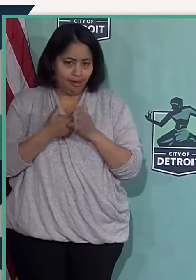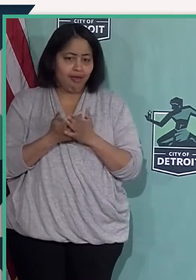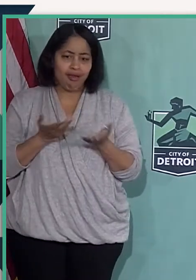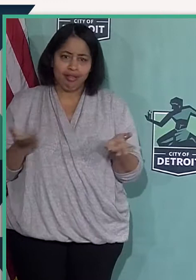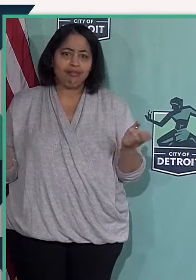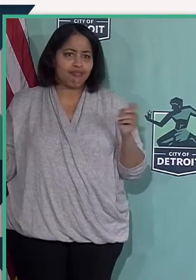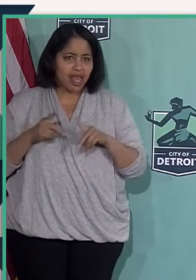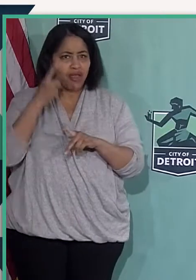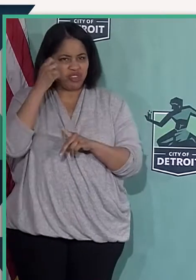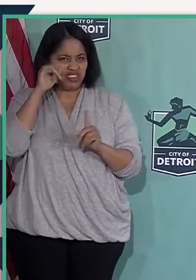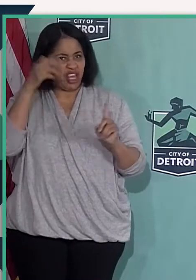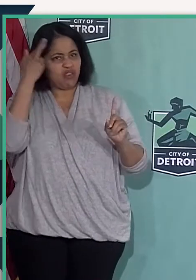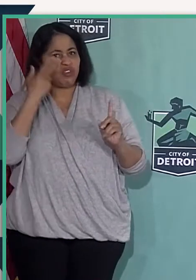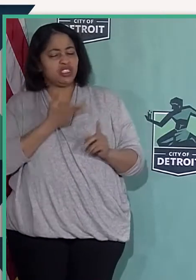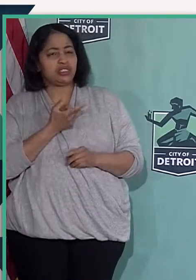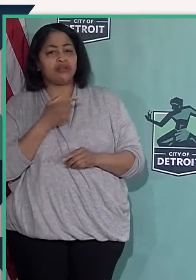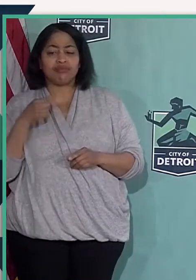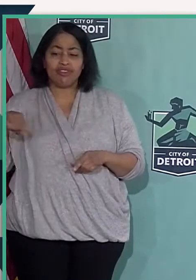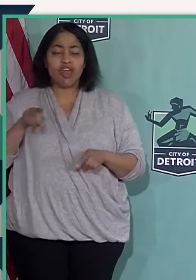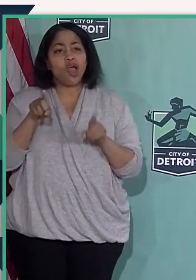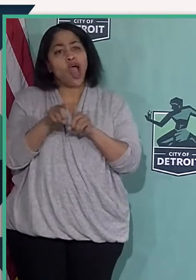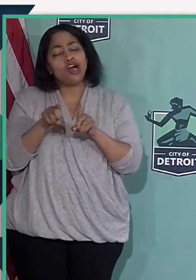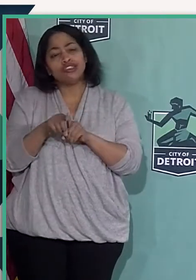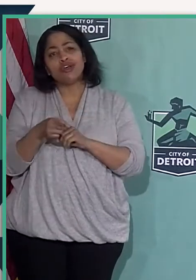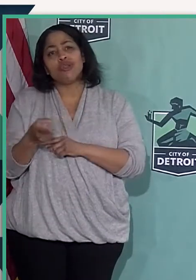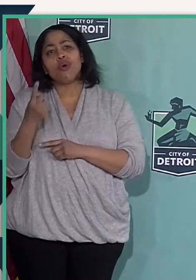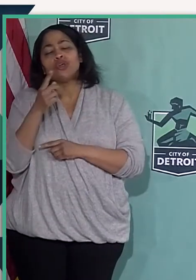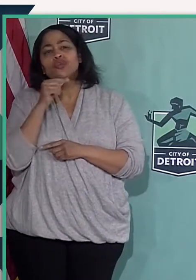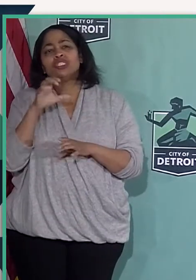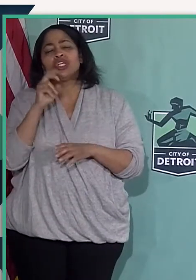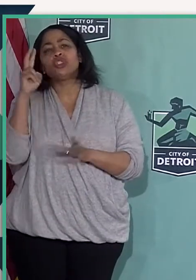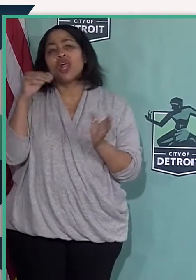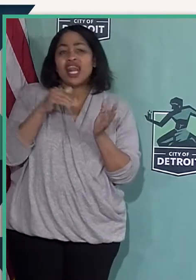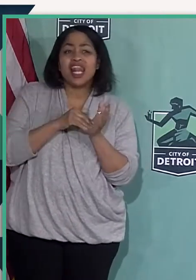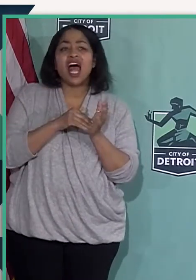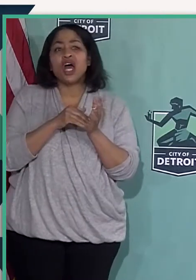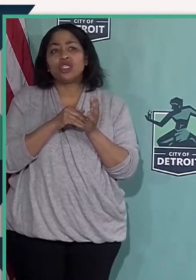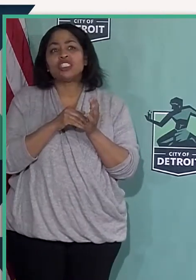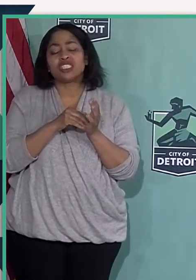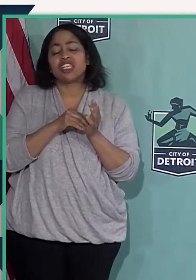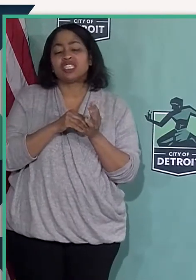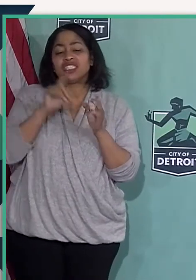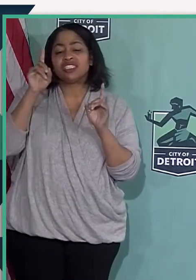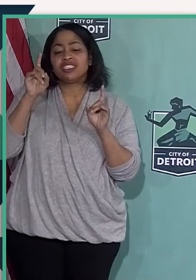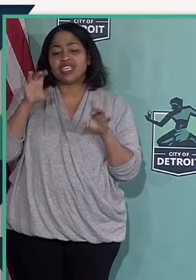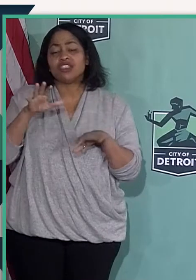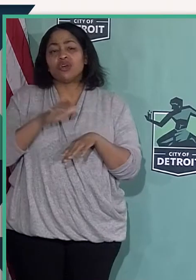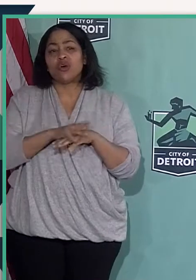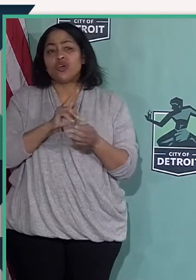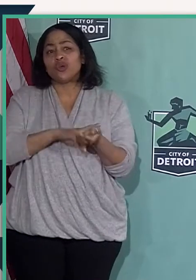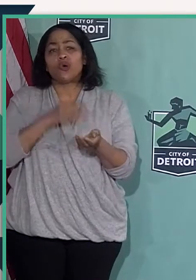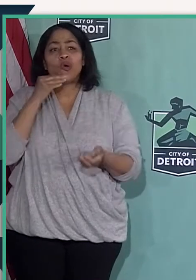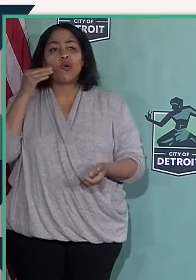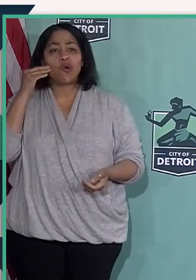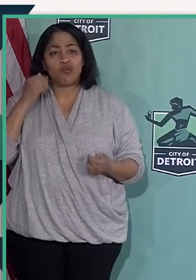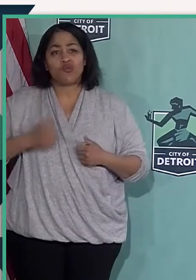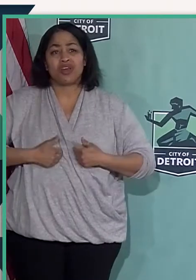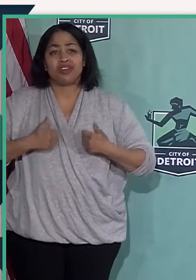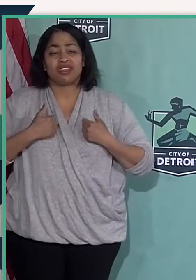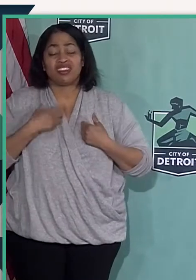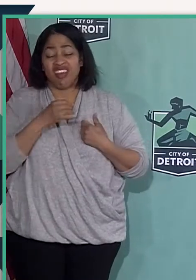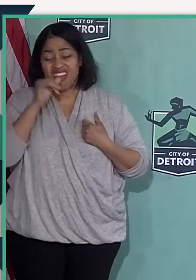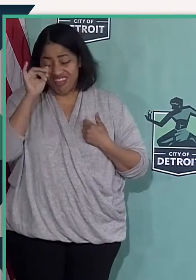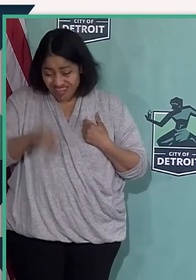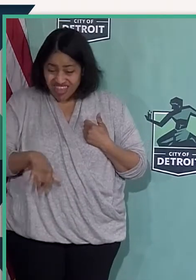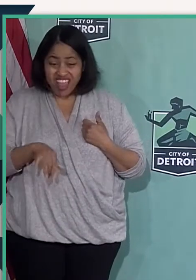ones who did the 2,000 tests on nursing home residents. And this has turned out to be the biggest tragedy